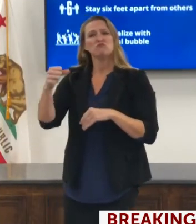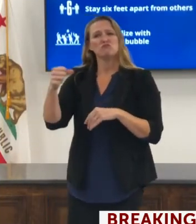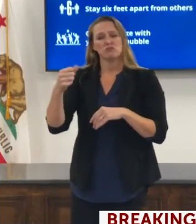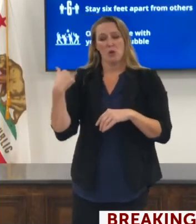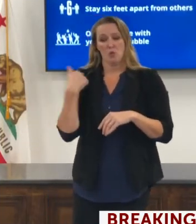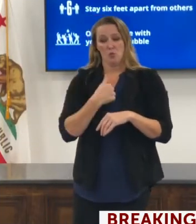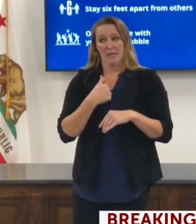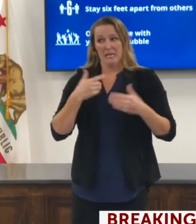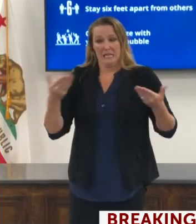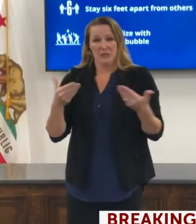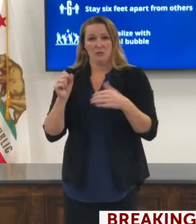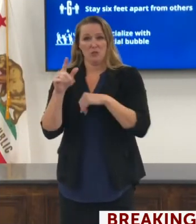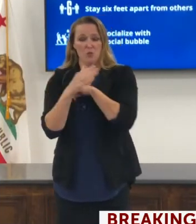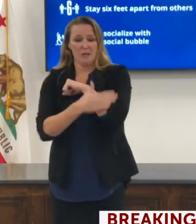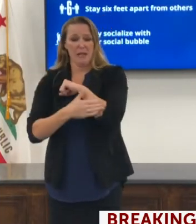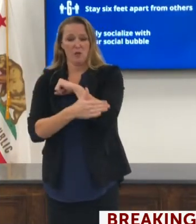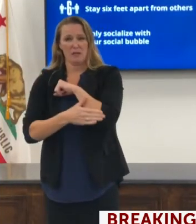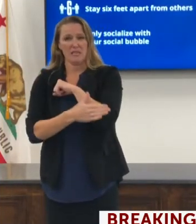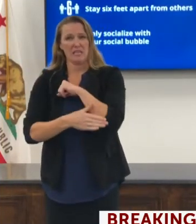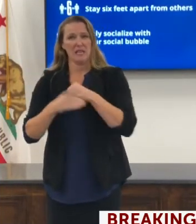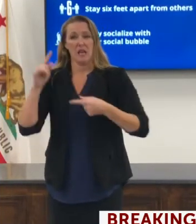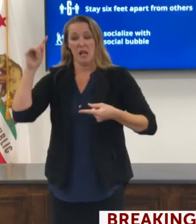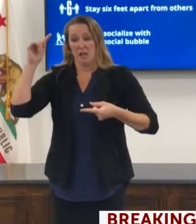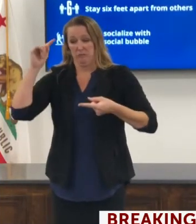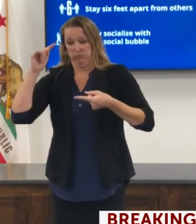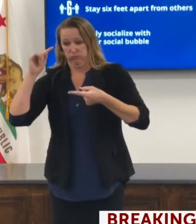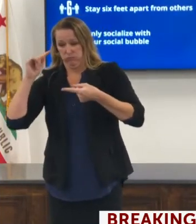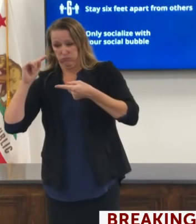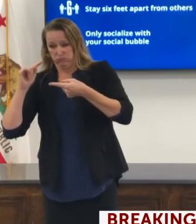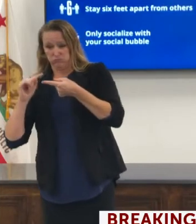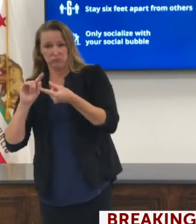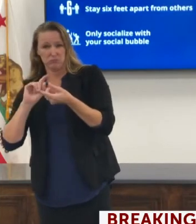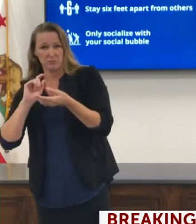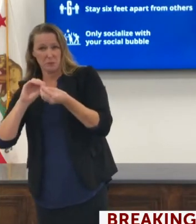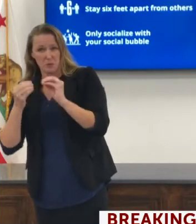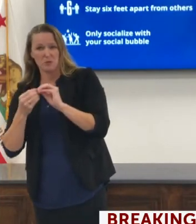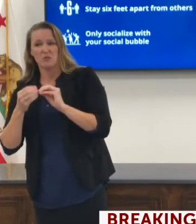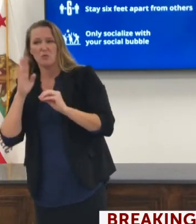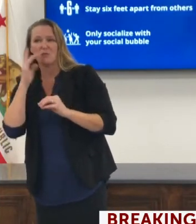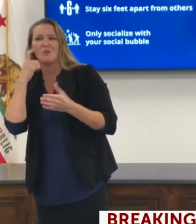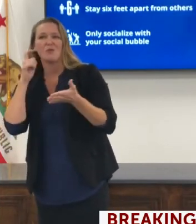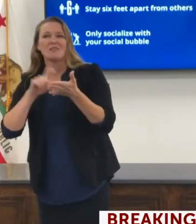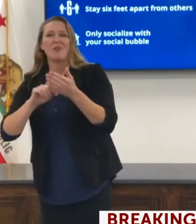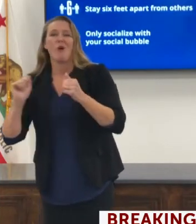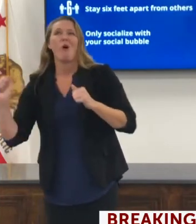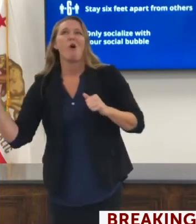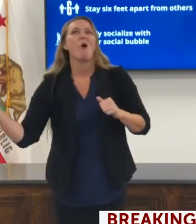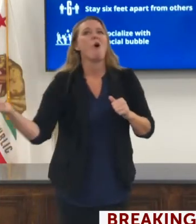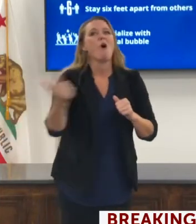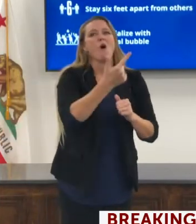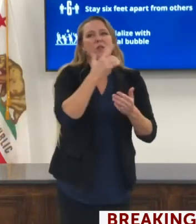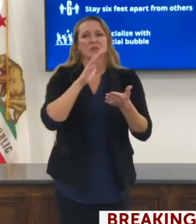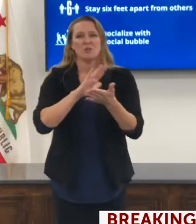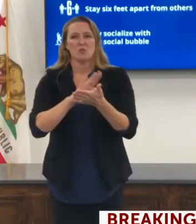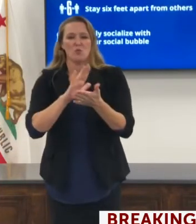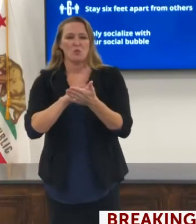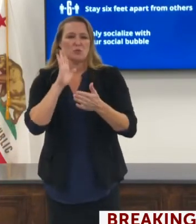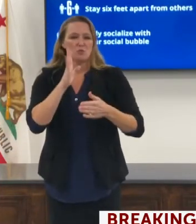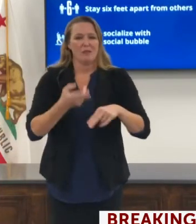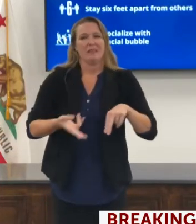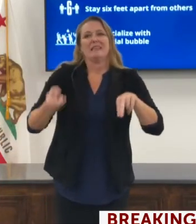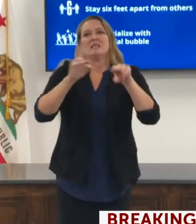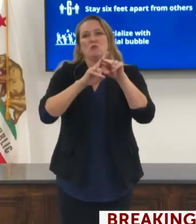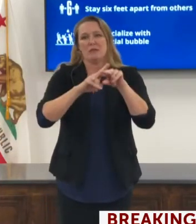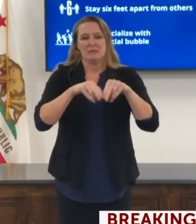down the virus, you will see all of our schools increase their in-person services. You heard from two colleagues today that have